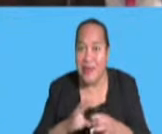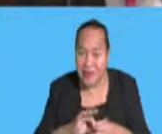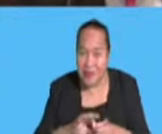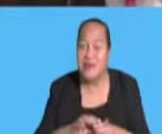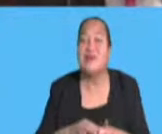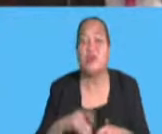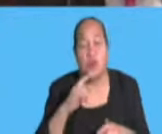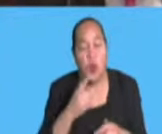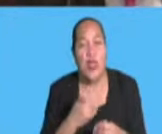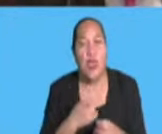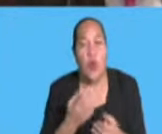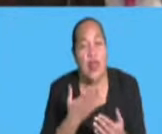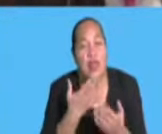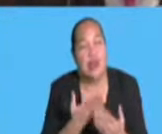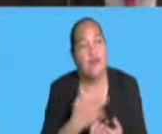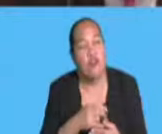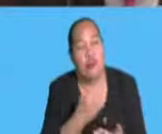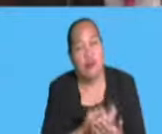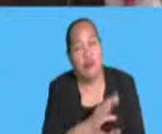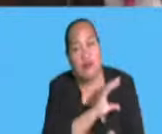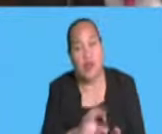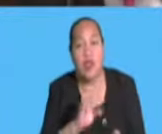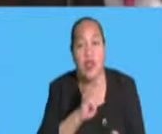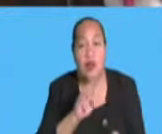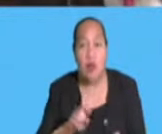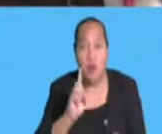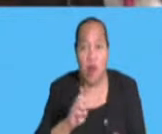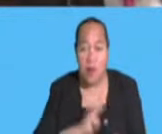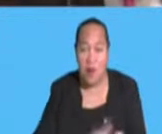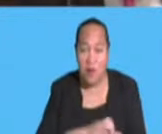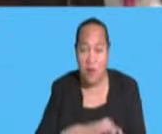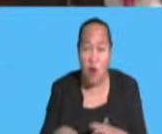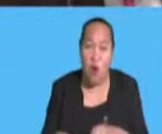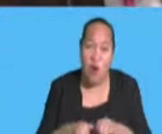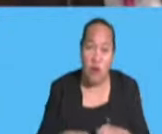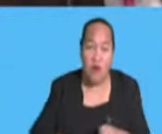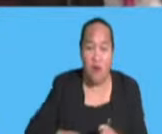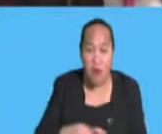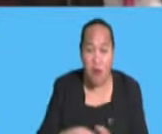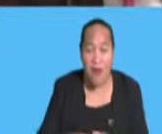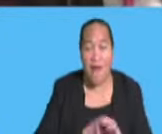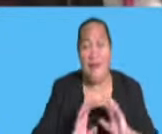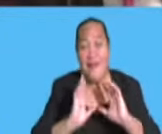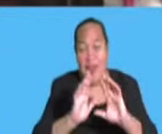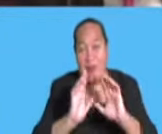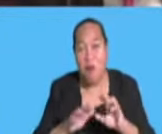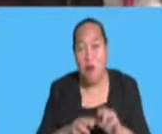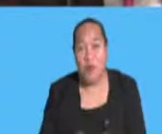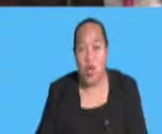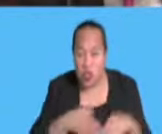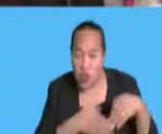in addition, we welcome the 3.1 million for hosting events including football, netball, surfing, and rugby in the coming